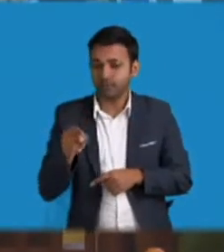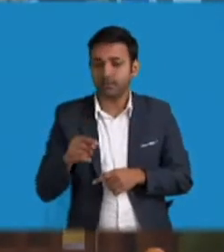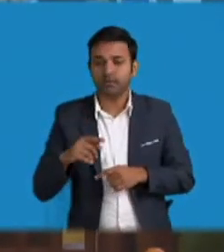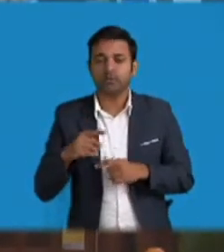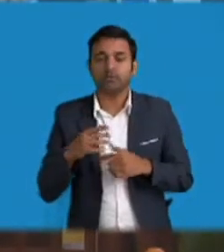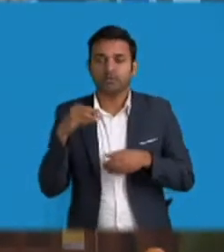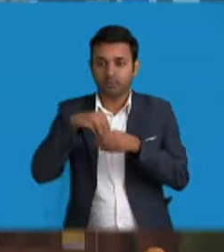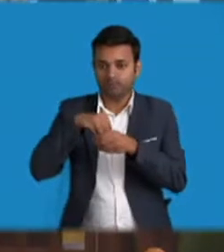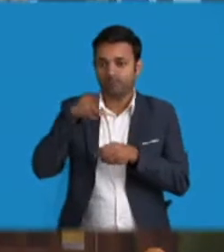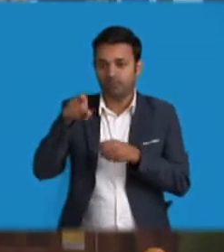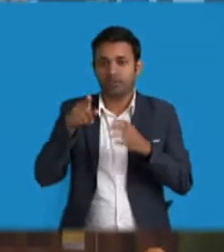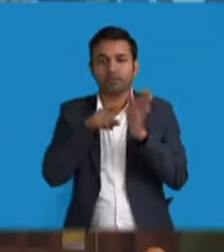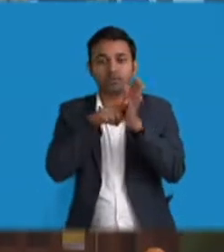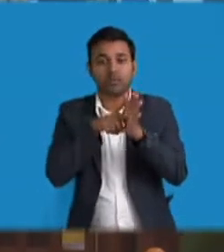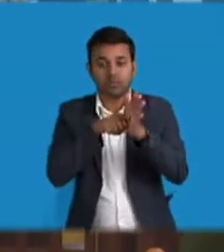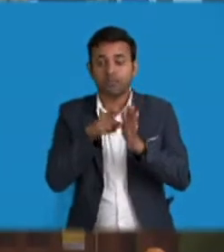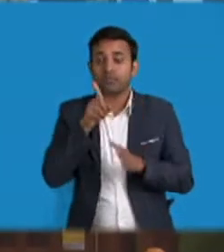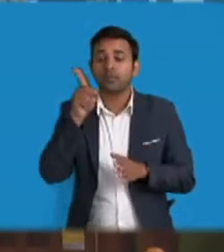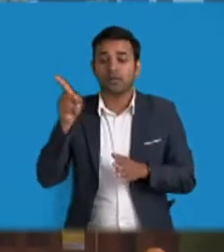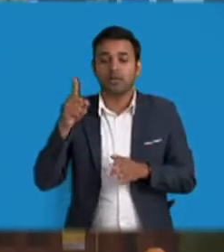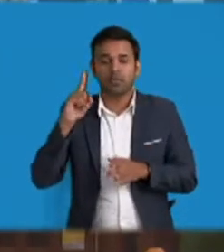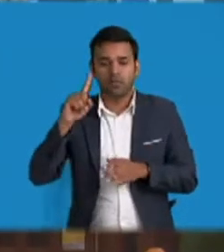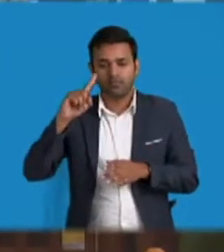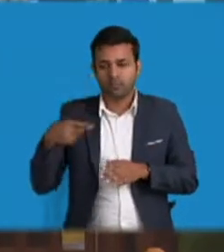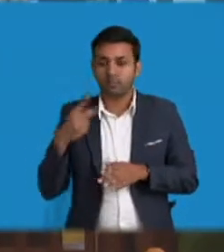the Lautoka campus, we had